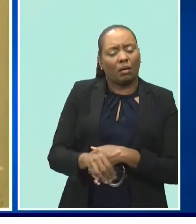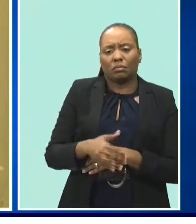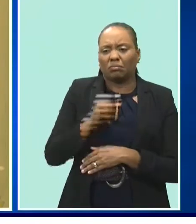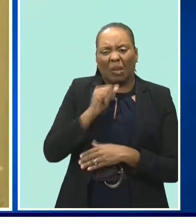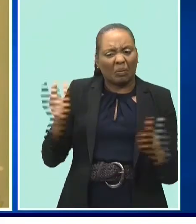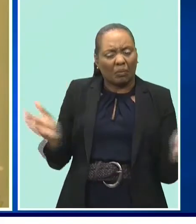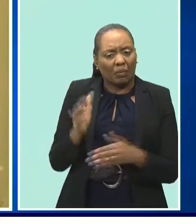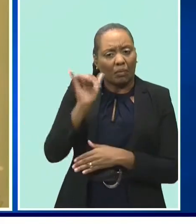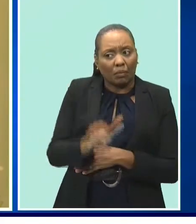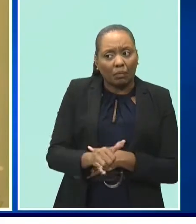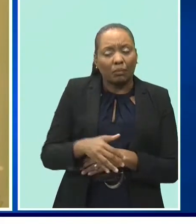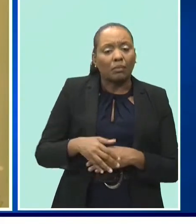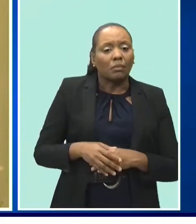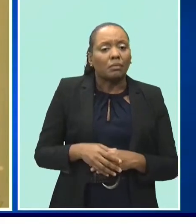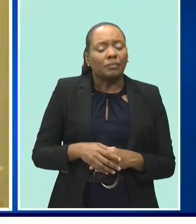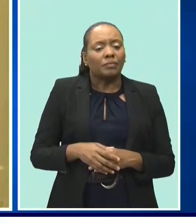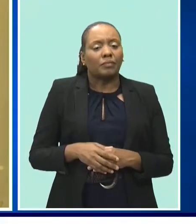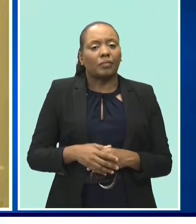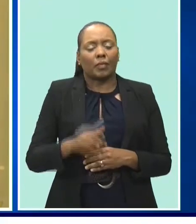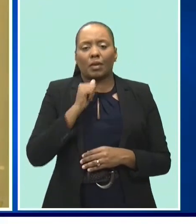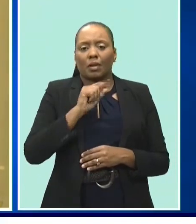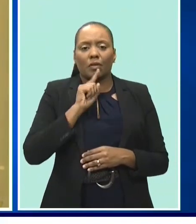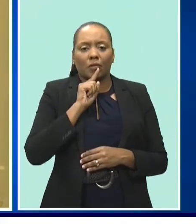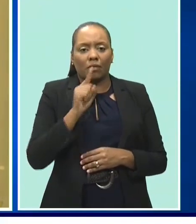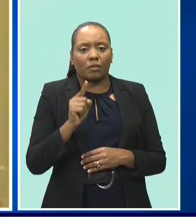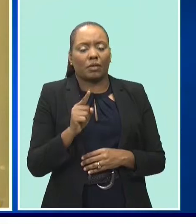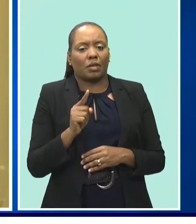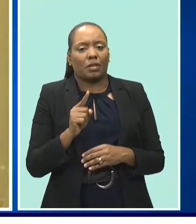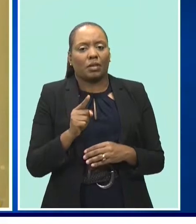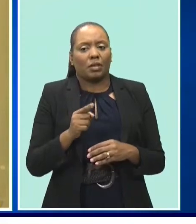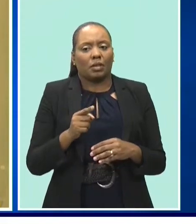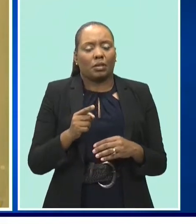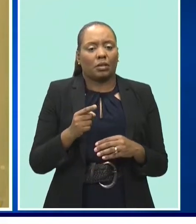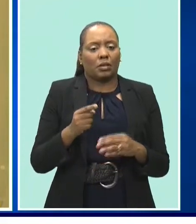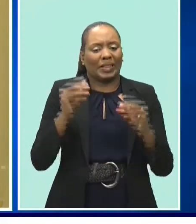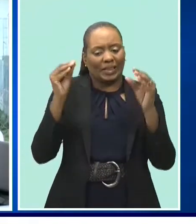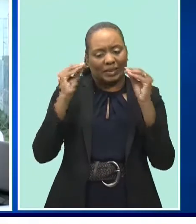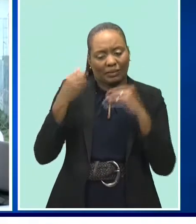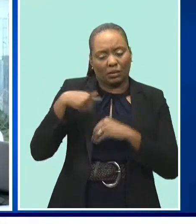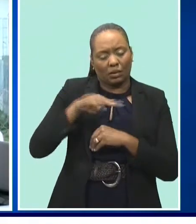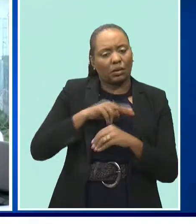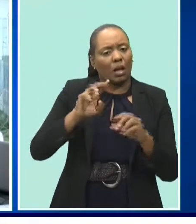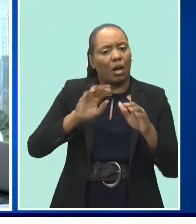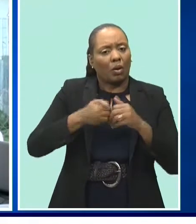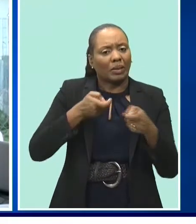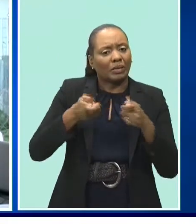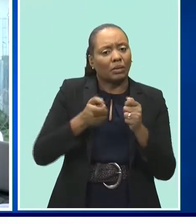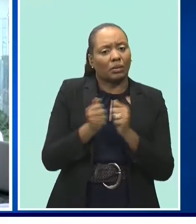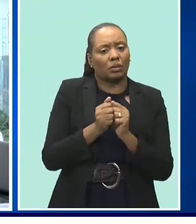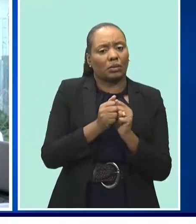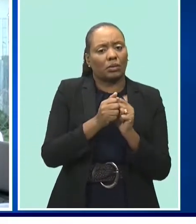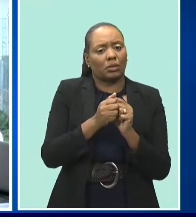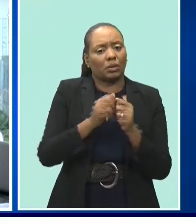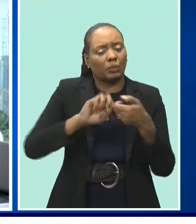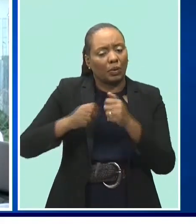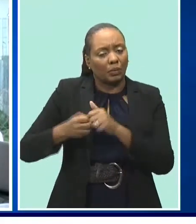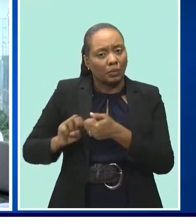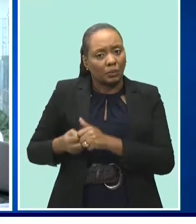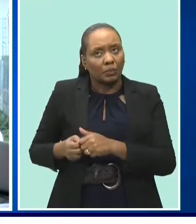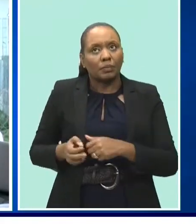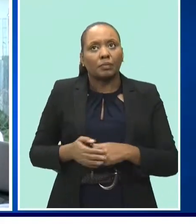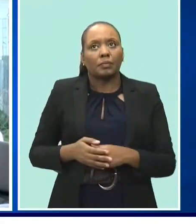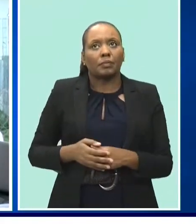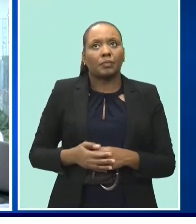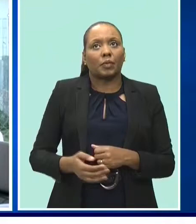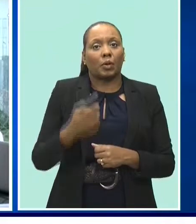encourage us or gear us towards handling these issues. Akela Griffith, speaking on behalf of the